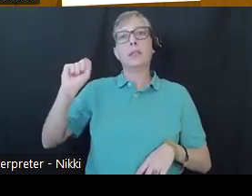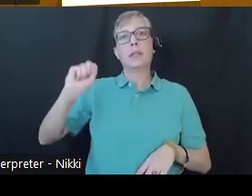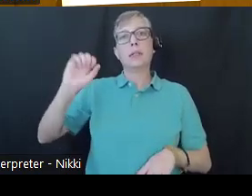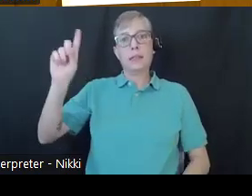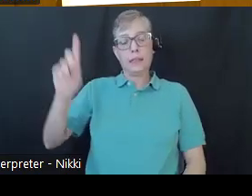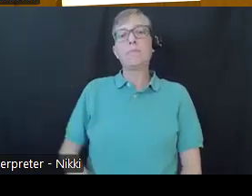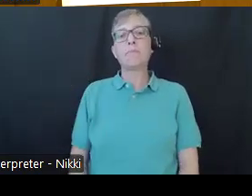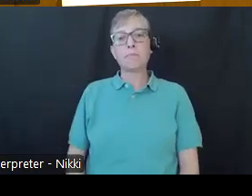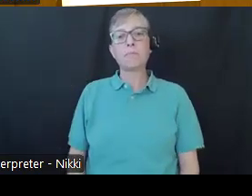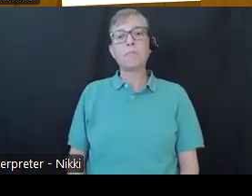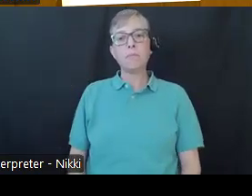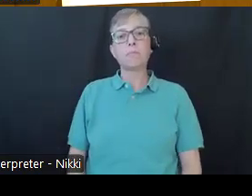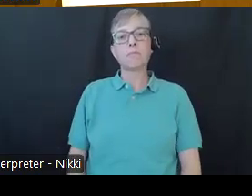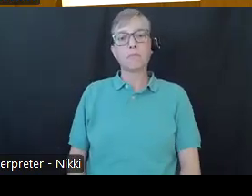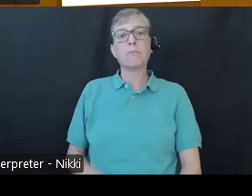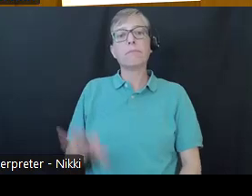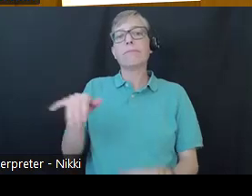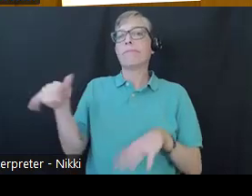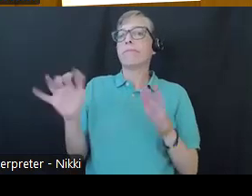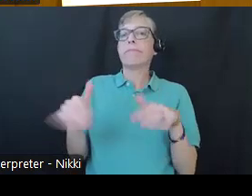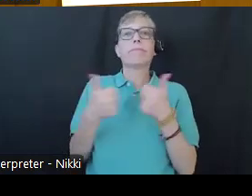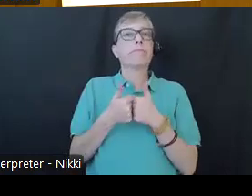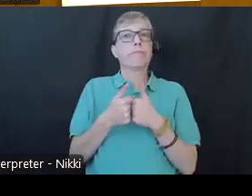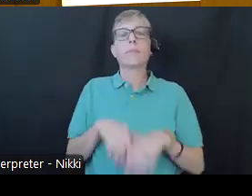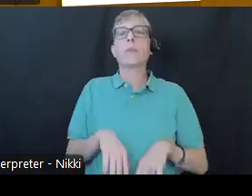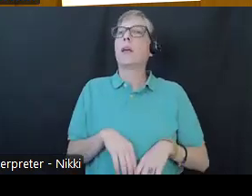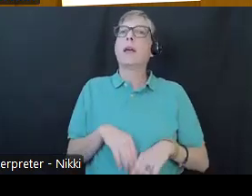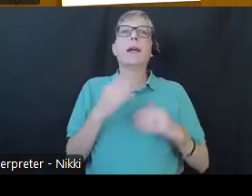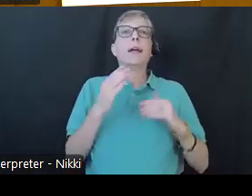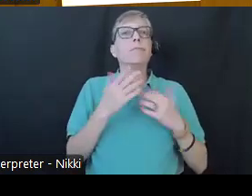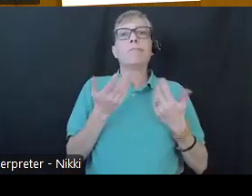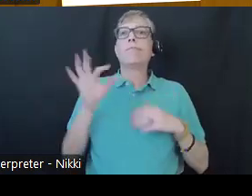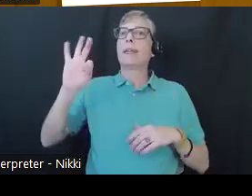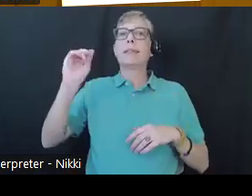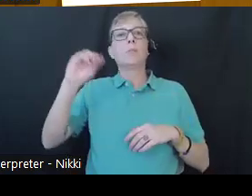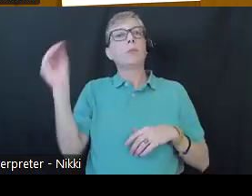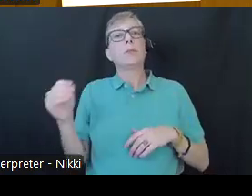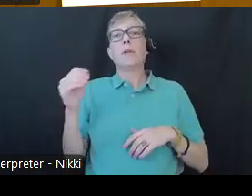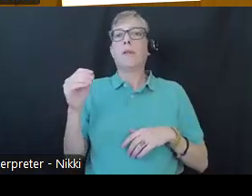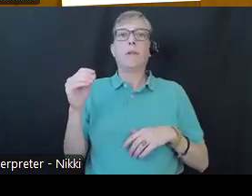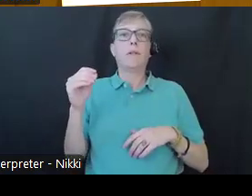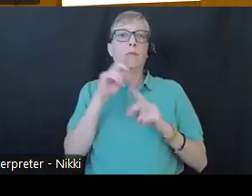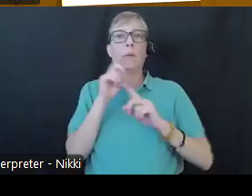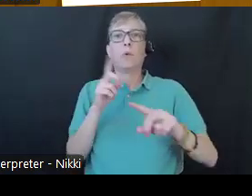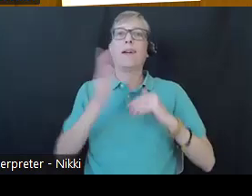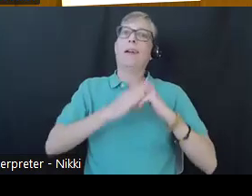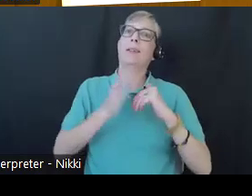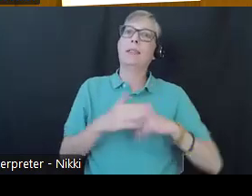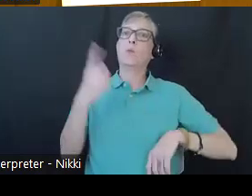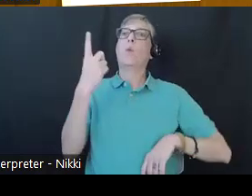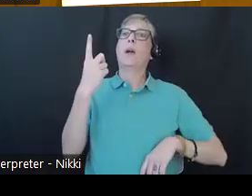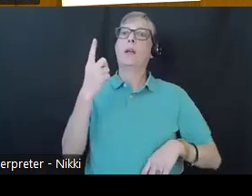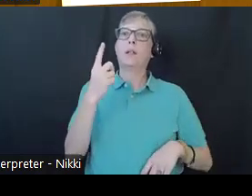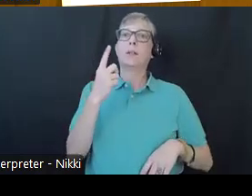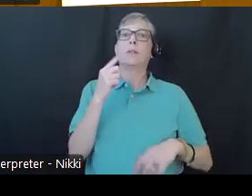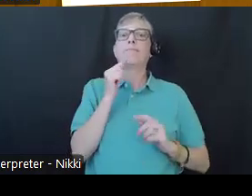Over 90% report at least one symptom of acute stress. Pretty reasonable, right? It's expected. And then the rates